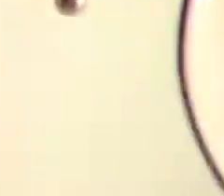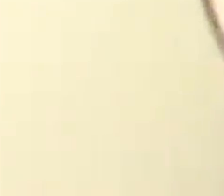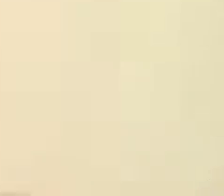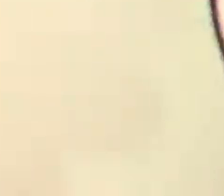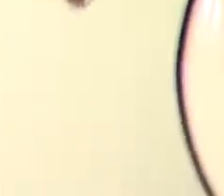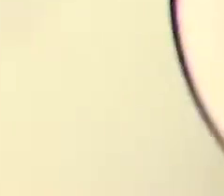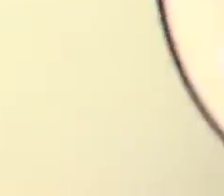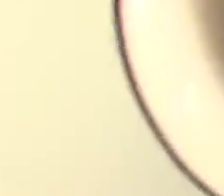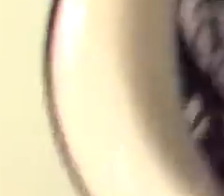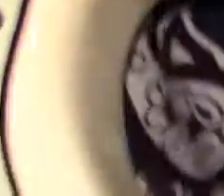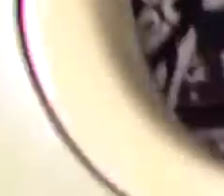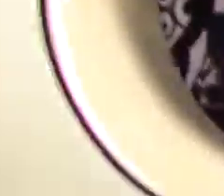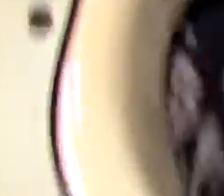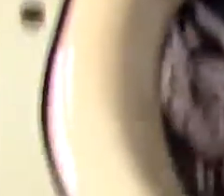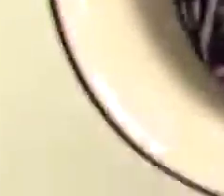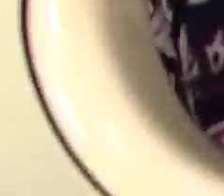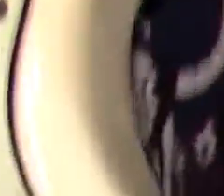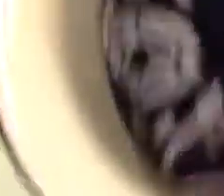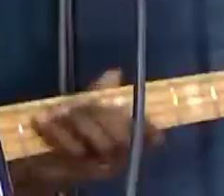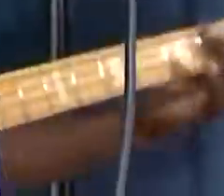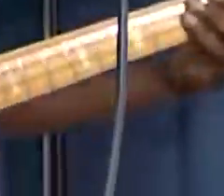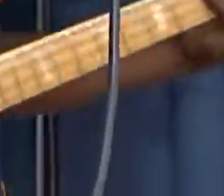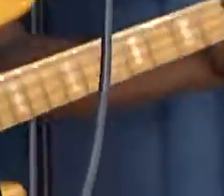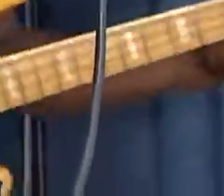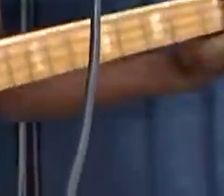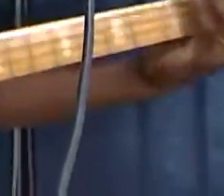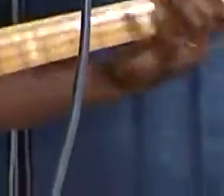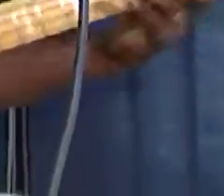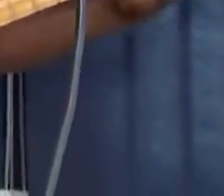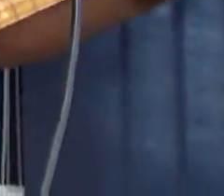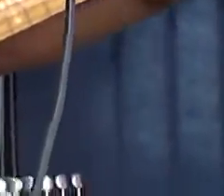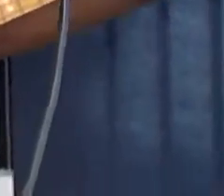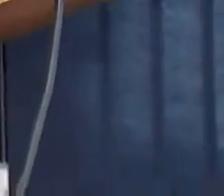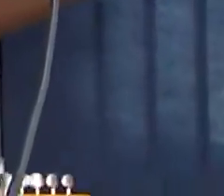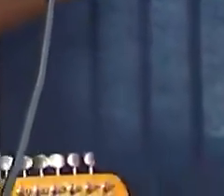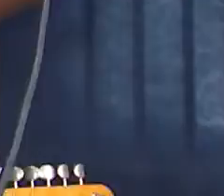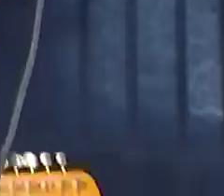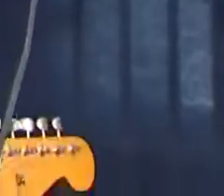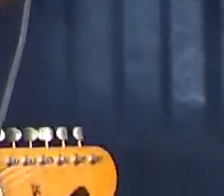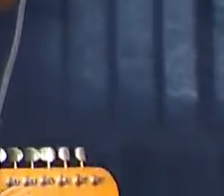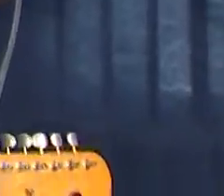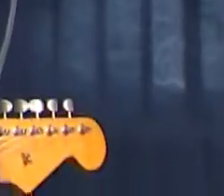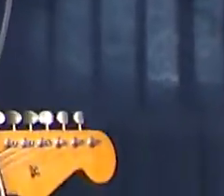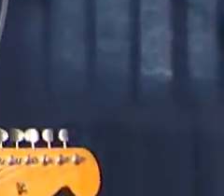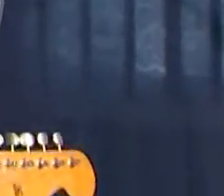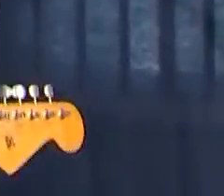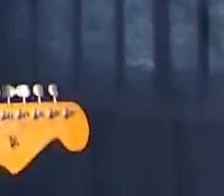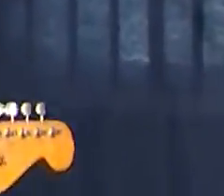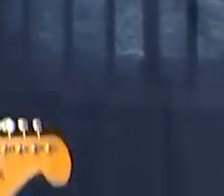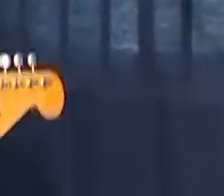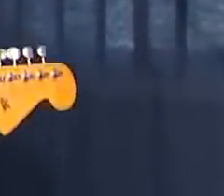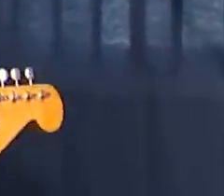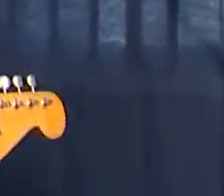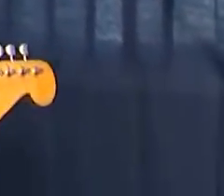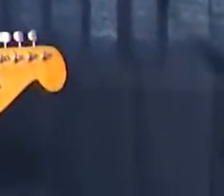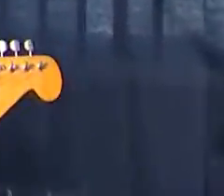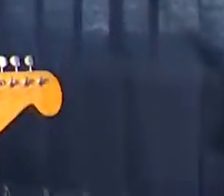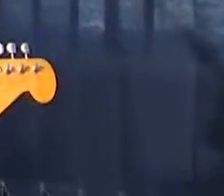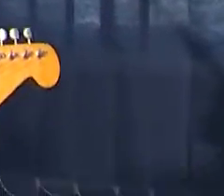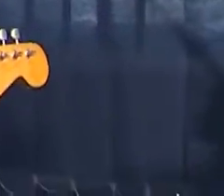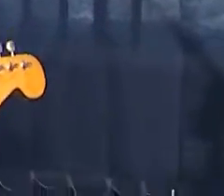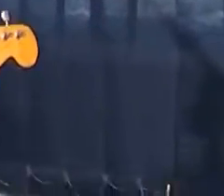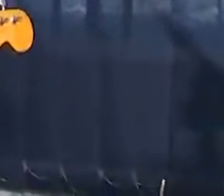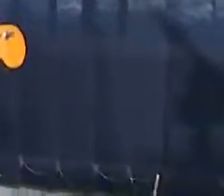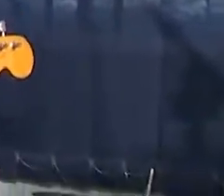I walked all the way here for you, 'cause you already know that's just what I would do. Am I